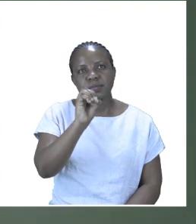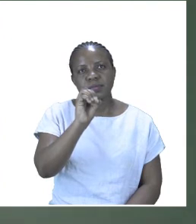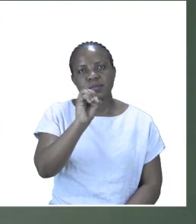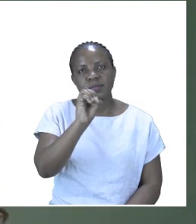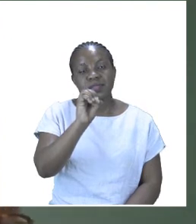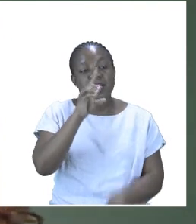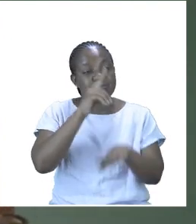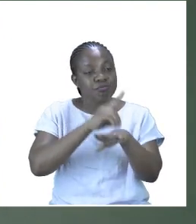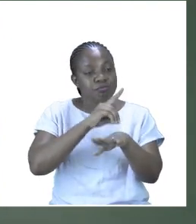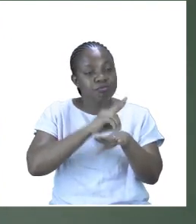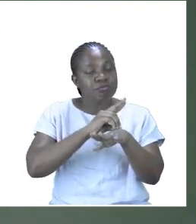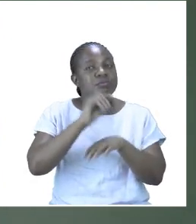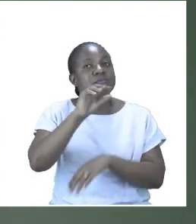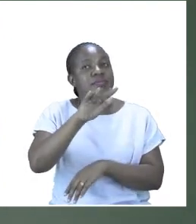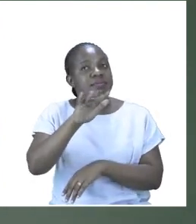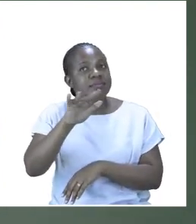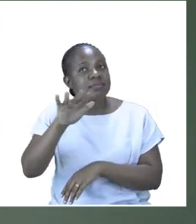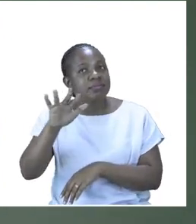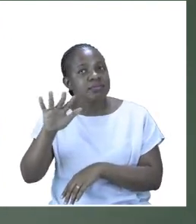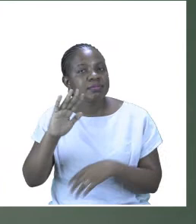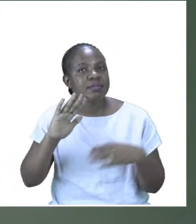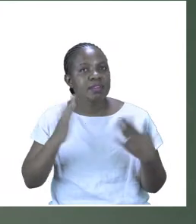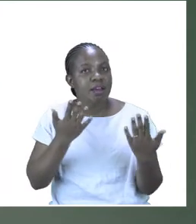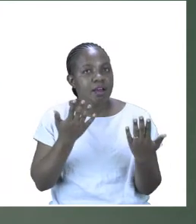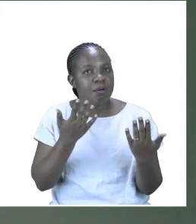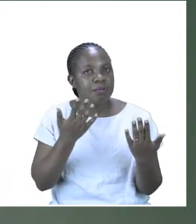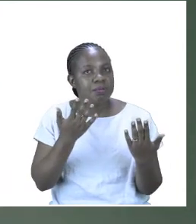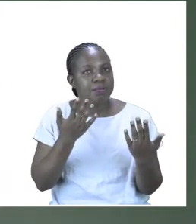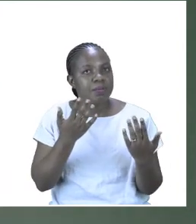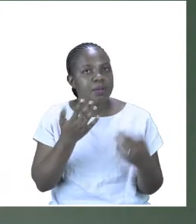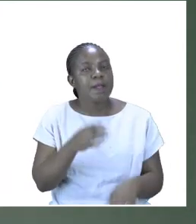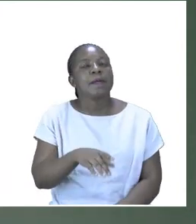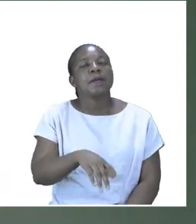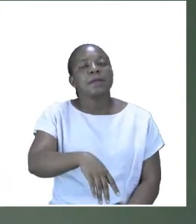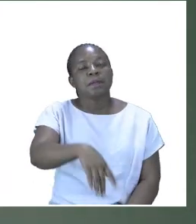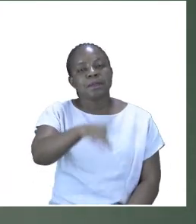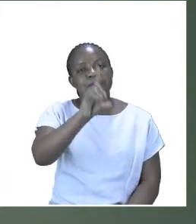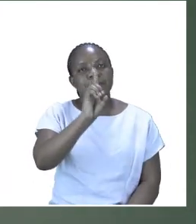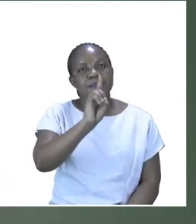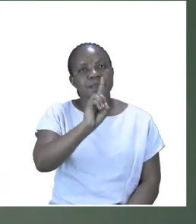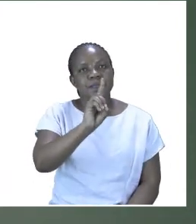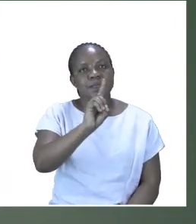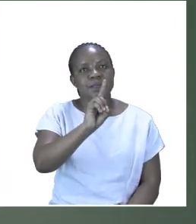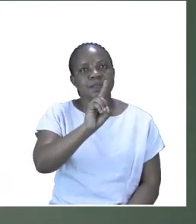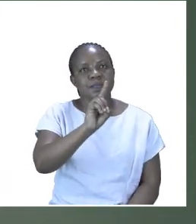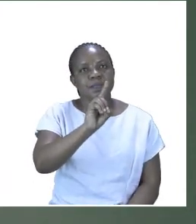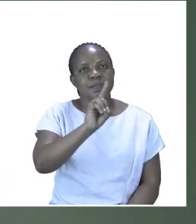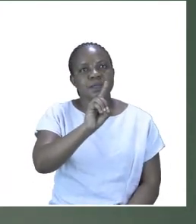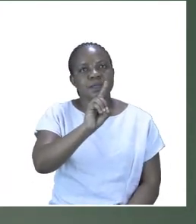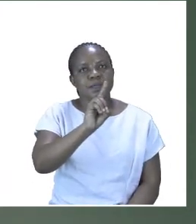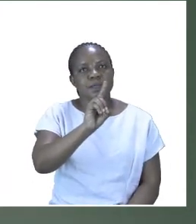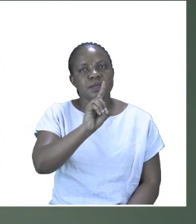chalk. Let me try a blue one. So we have a D, an